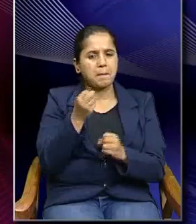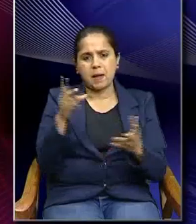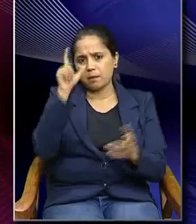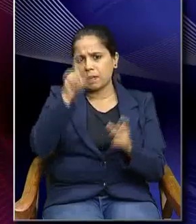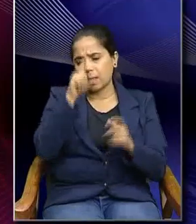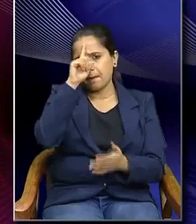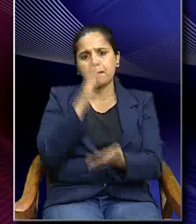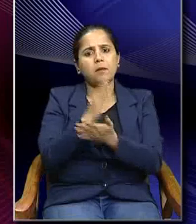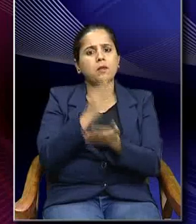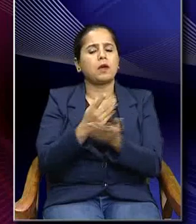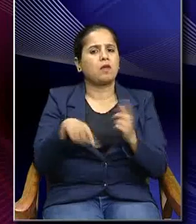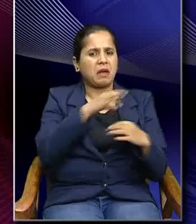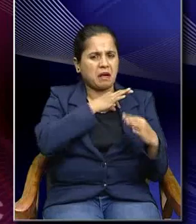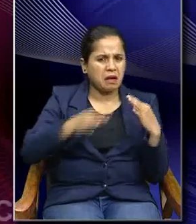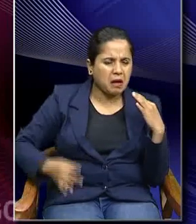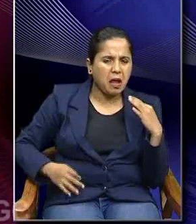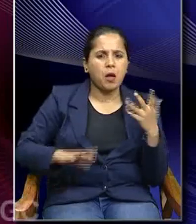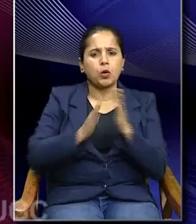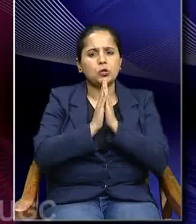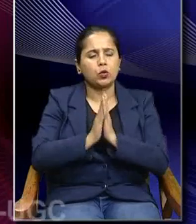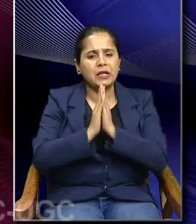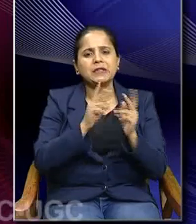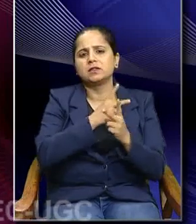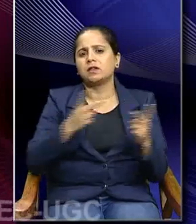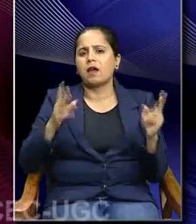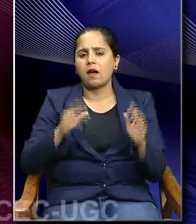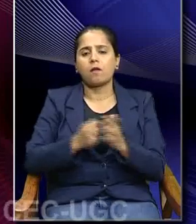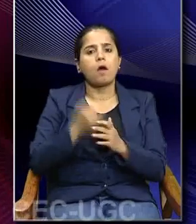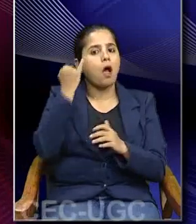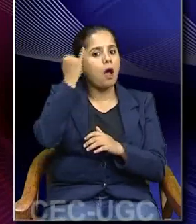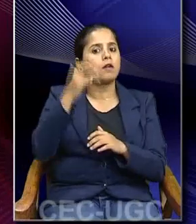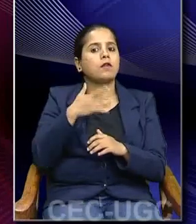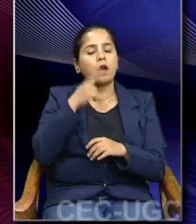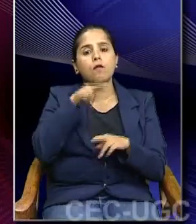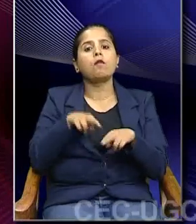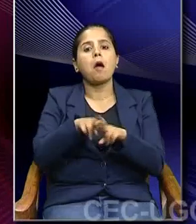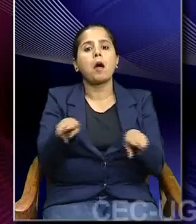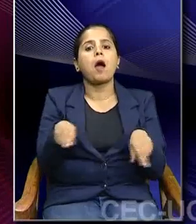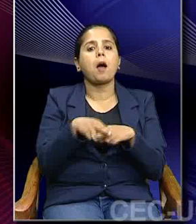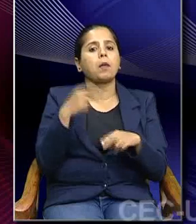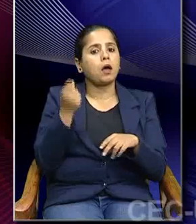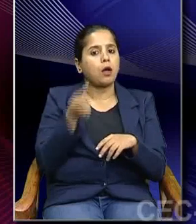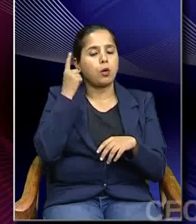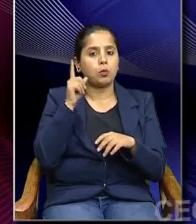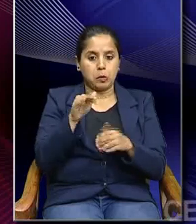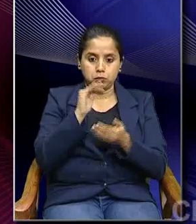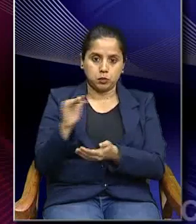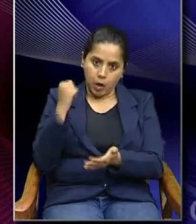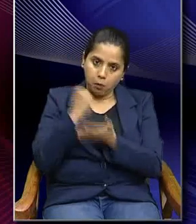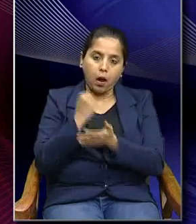beliefs across caste, creed, religion with reference to the idea of family, the idea of having